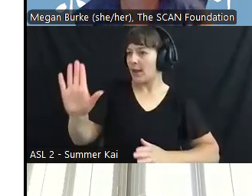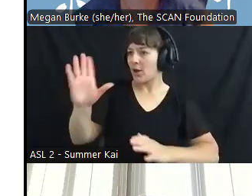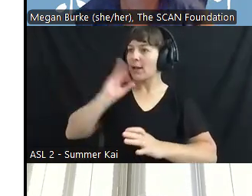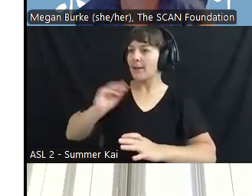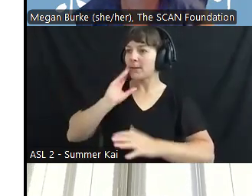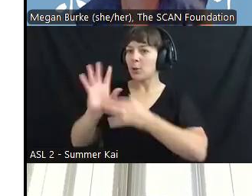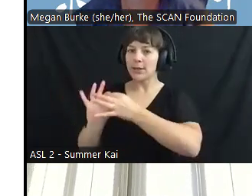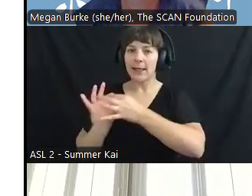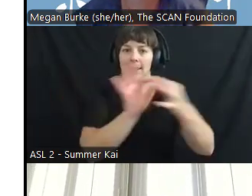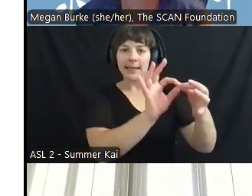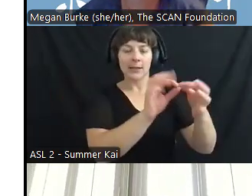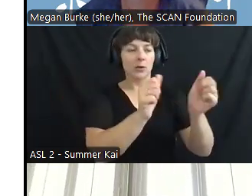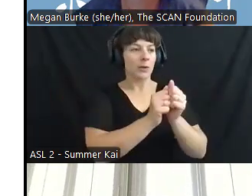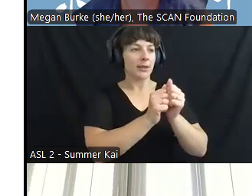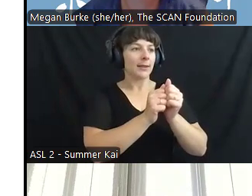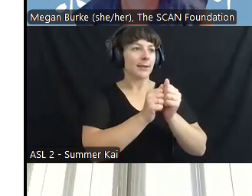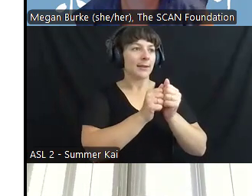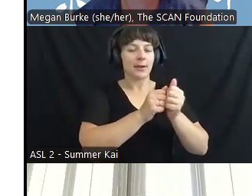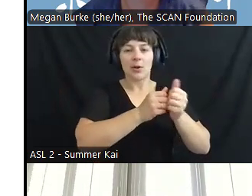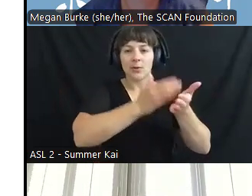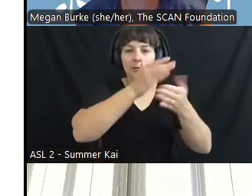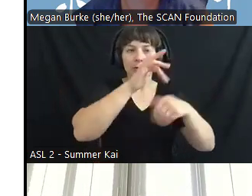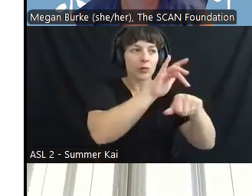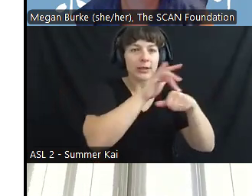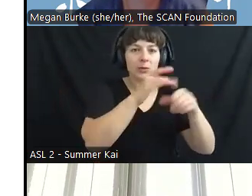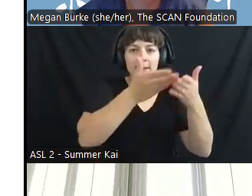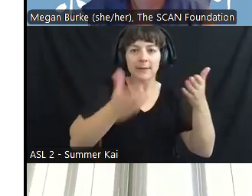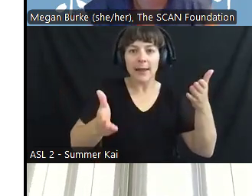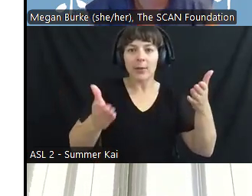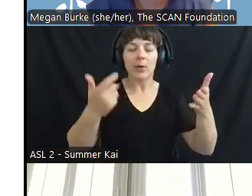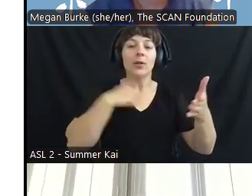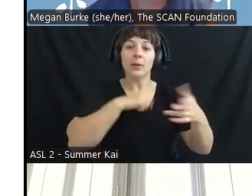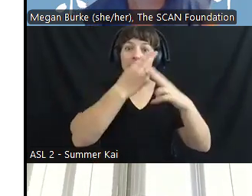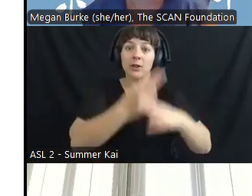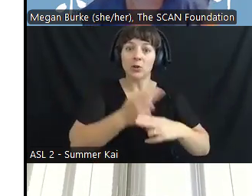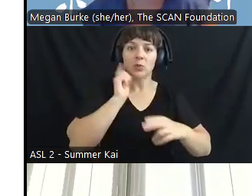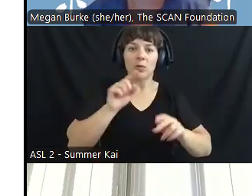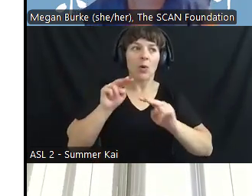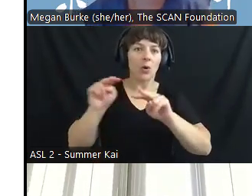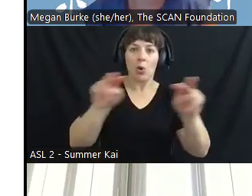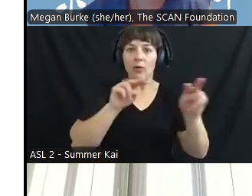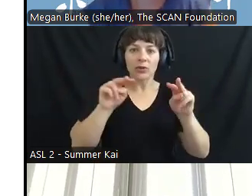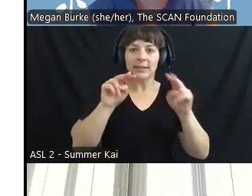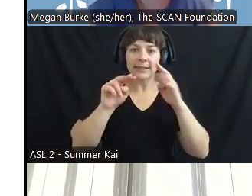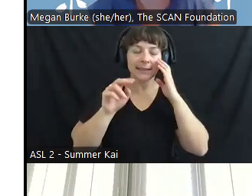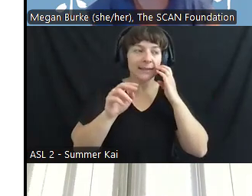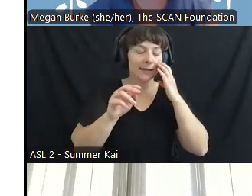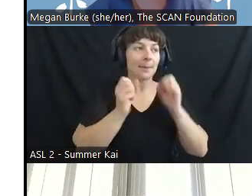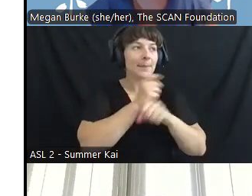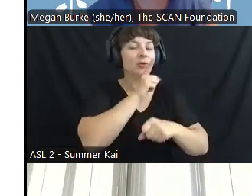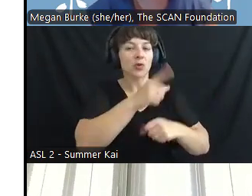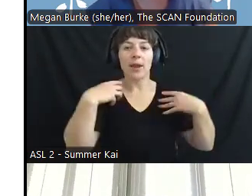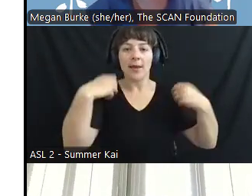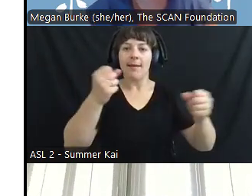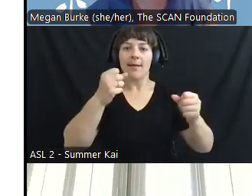the mechanisms that we use to oversee and hold plans accountable,